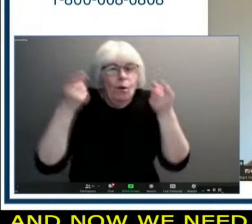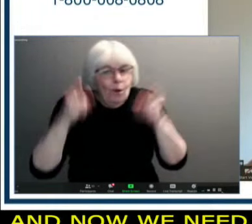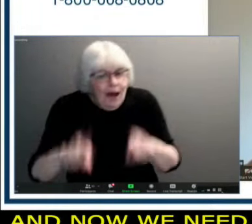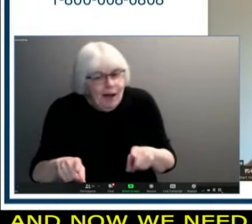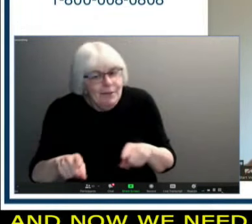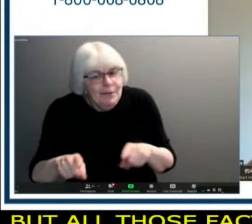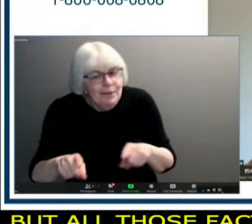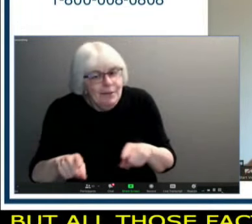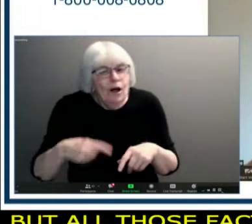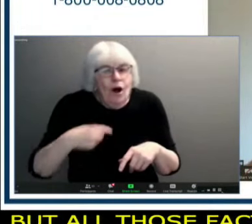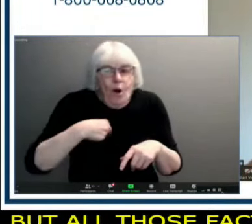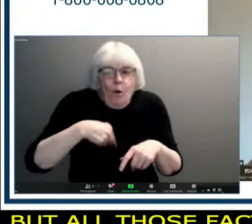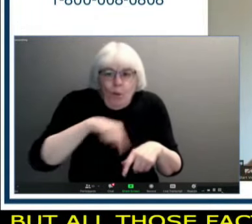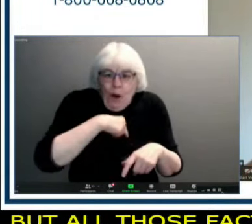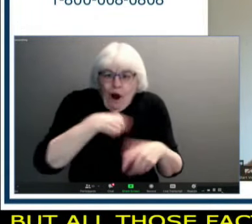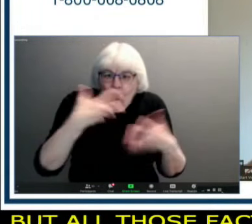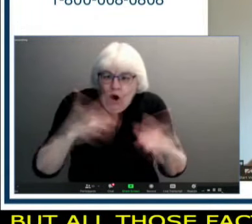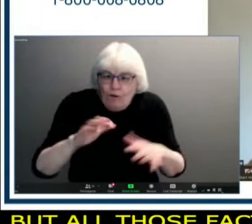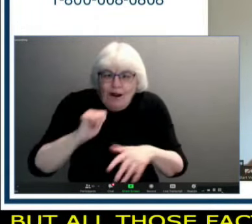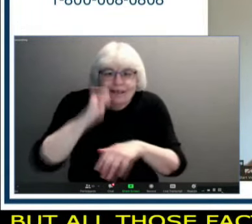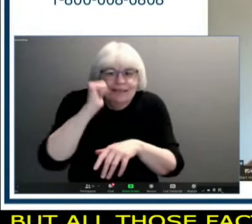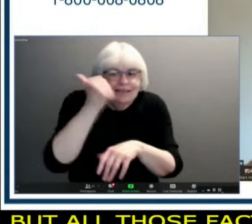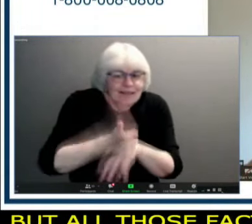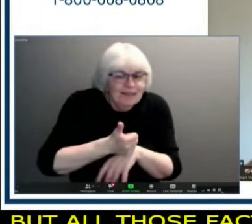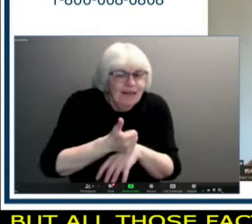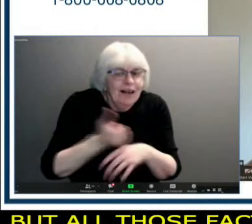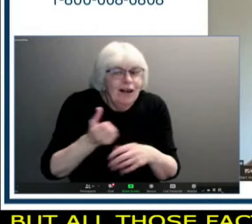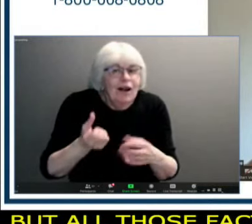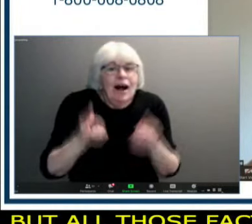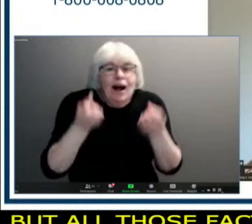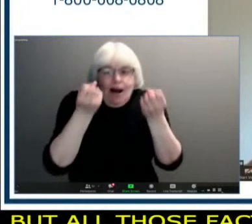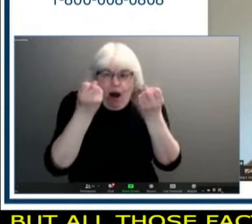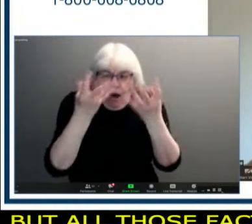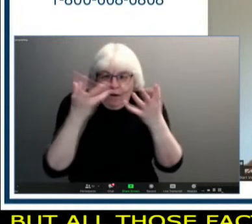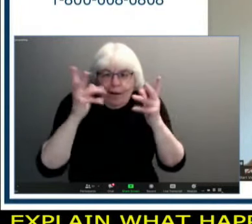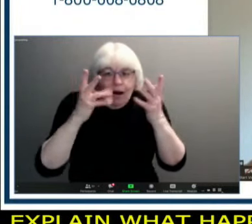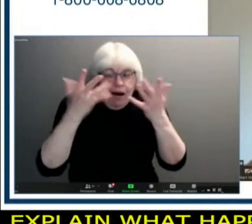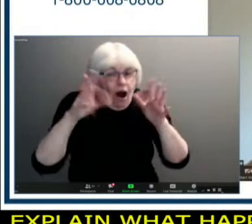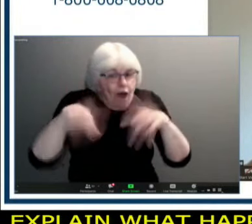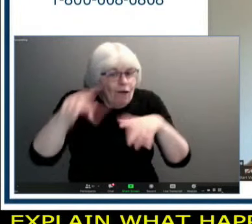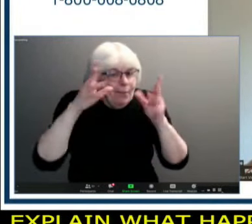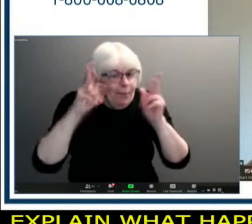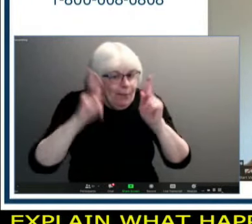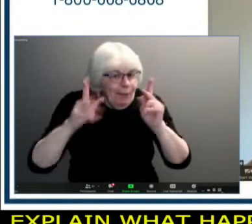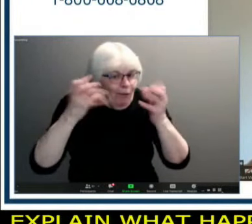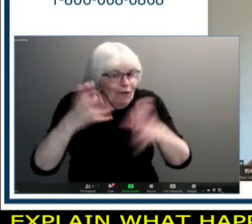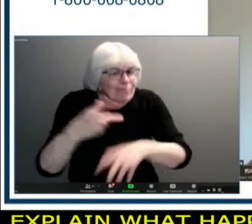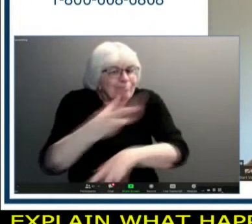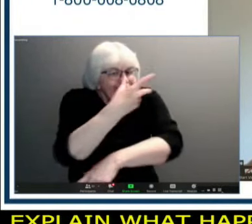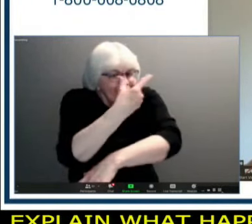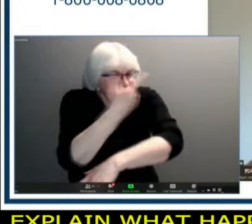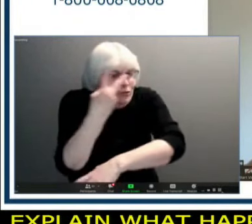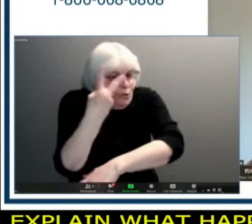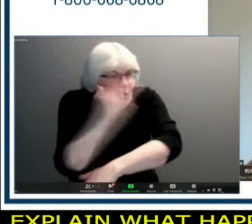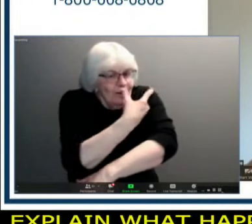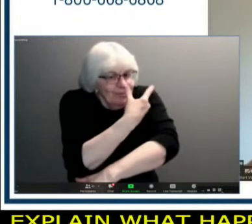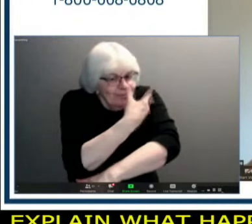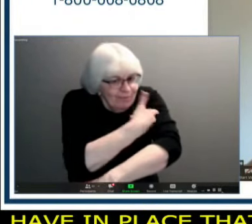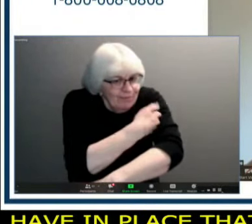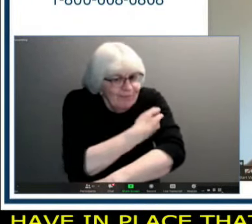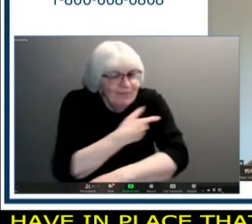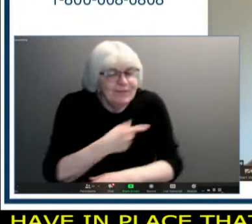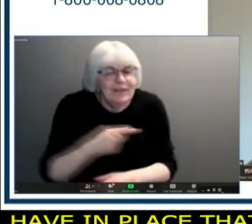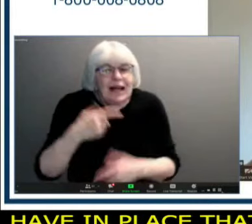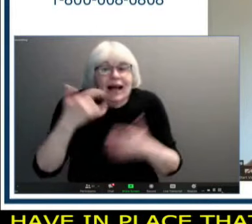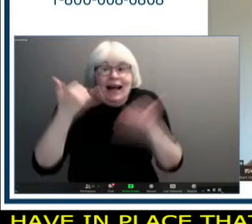are perhaps helping us out here. But moving forward, we all have to focus on what we've talked about today. Everybody doing